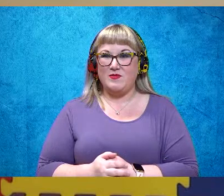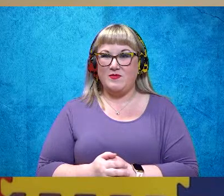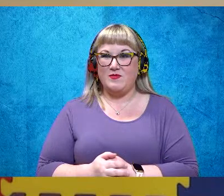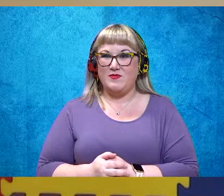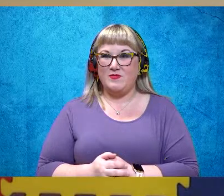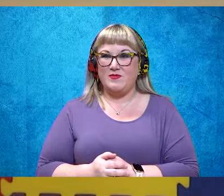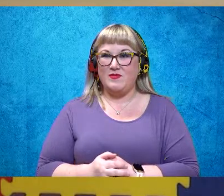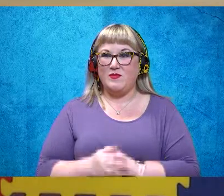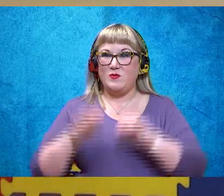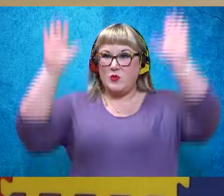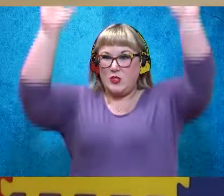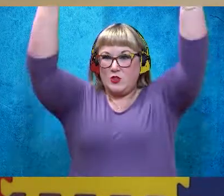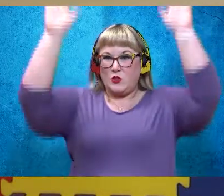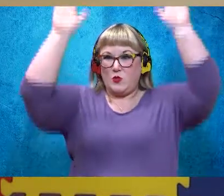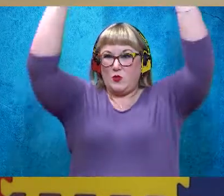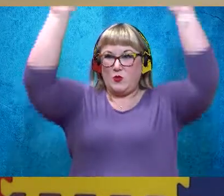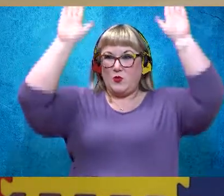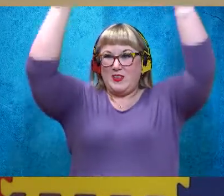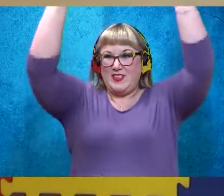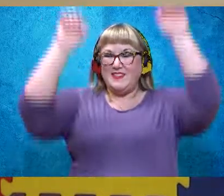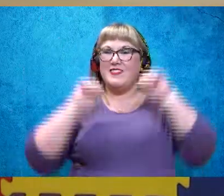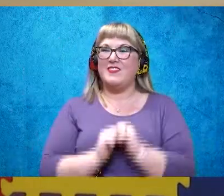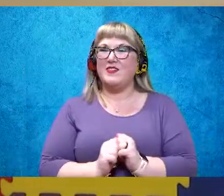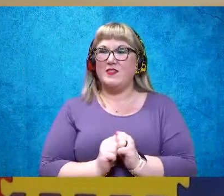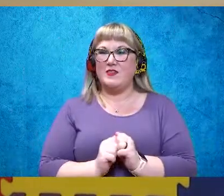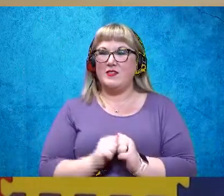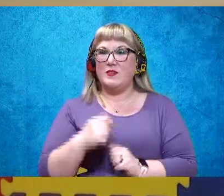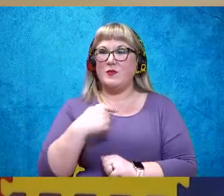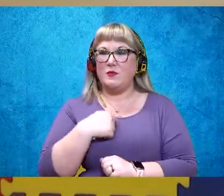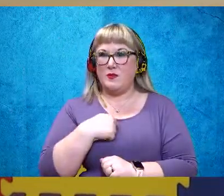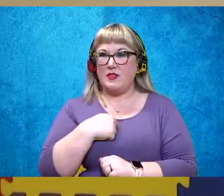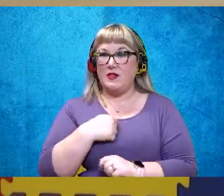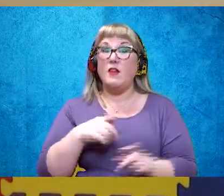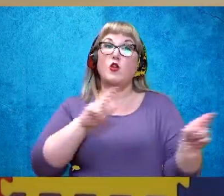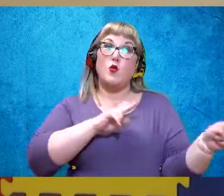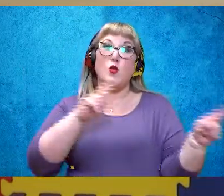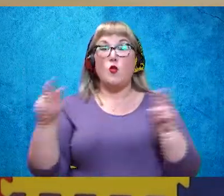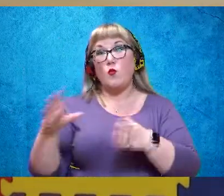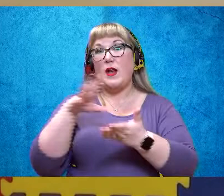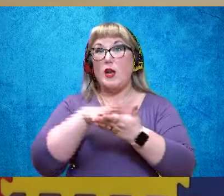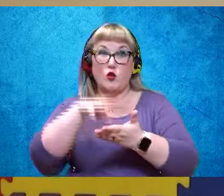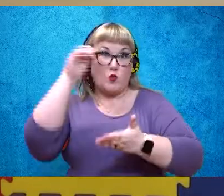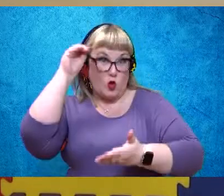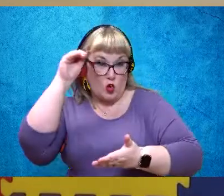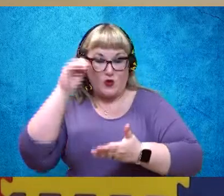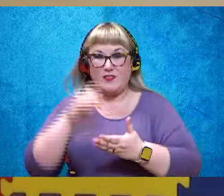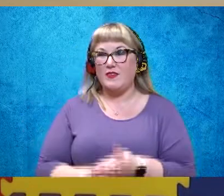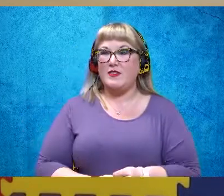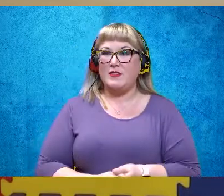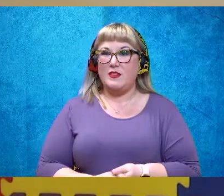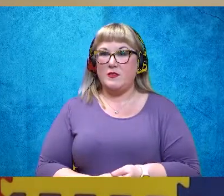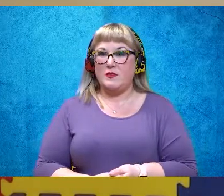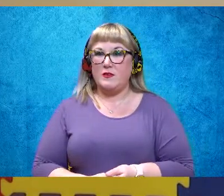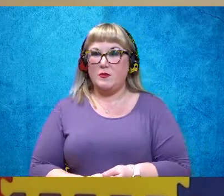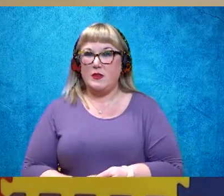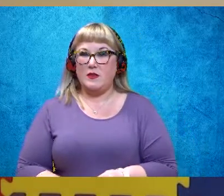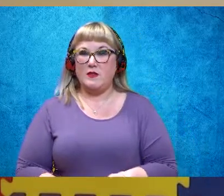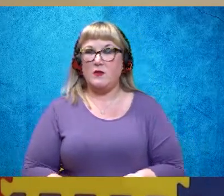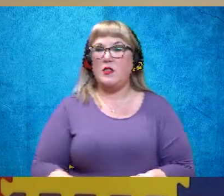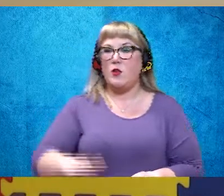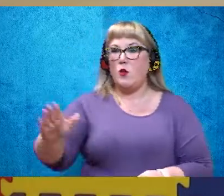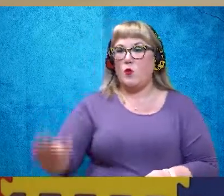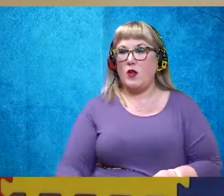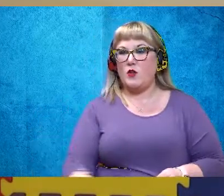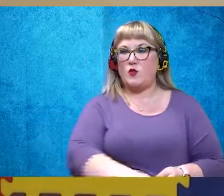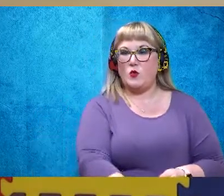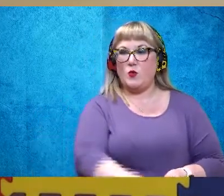with me with the 1, 2, 3. I am ready to learn. Tap your knees with me with